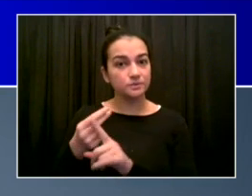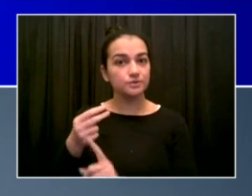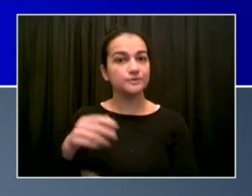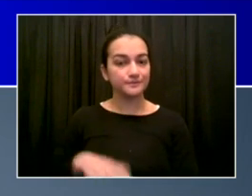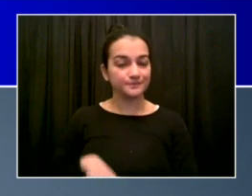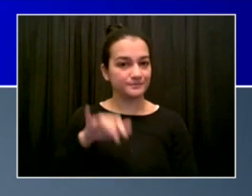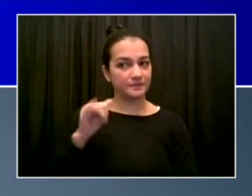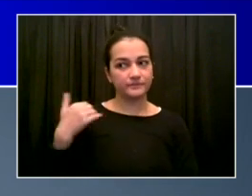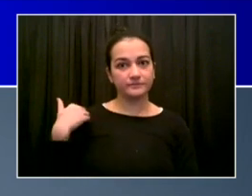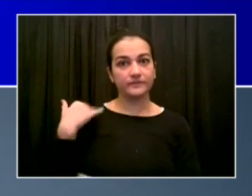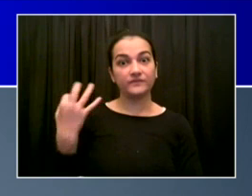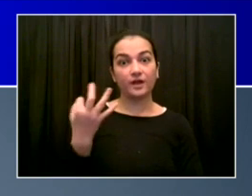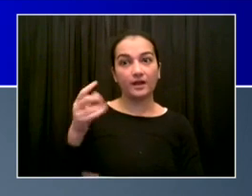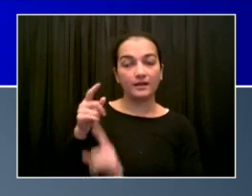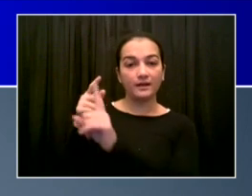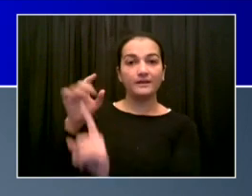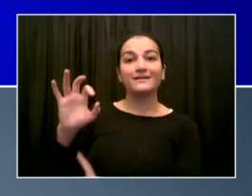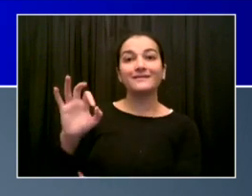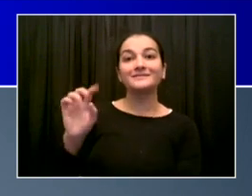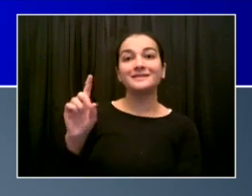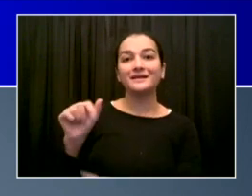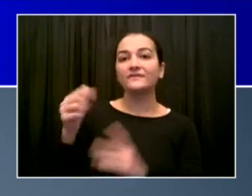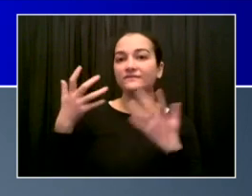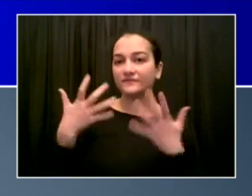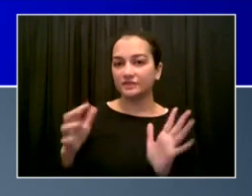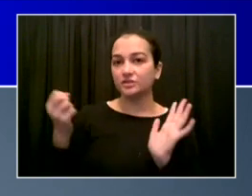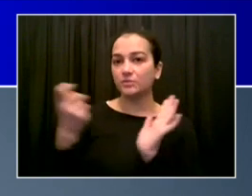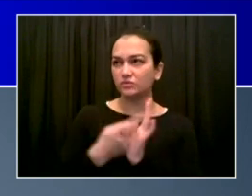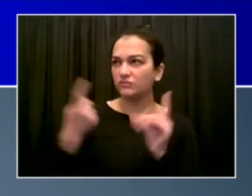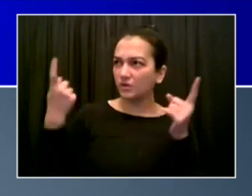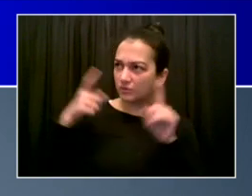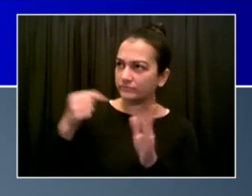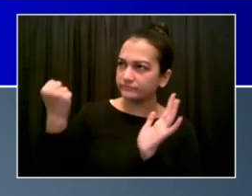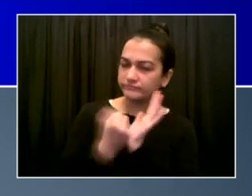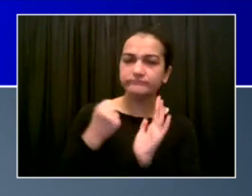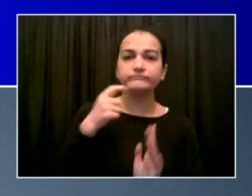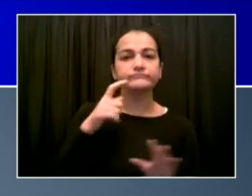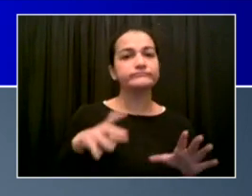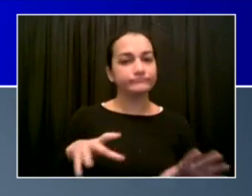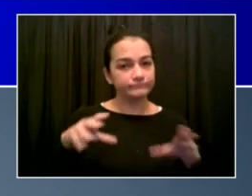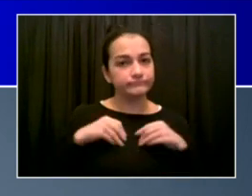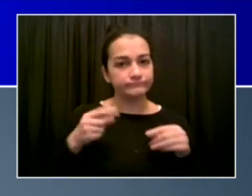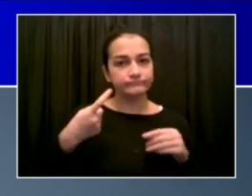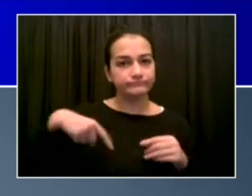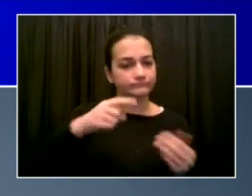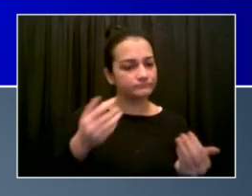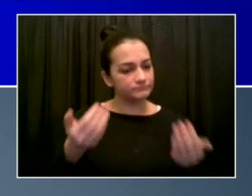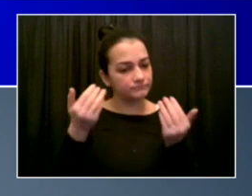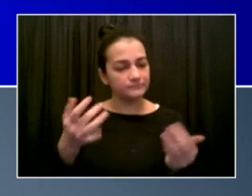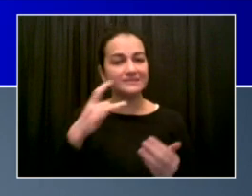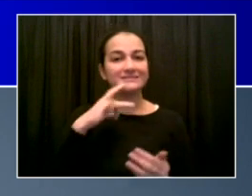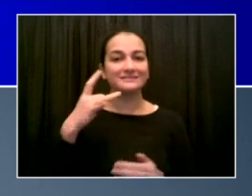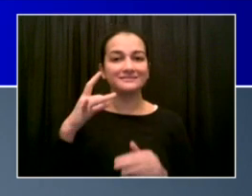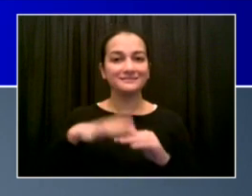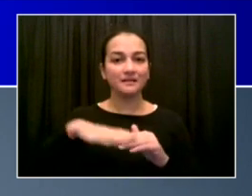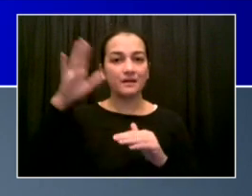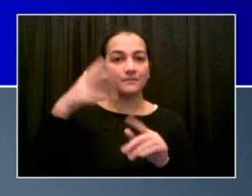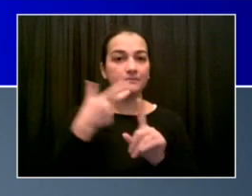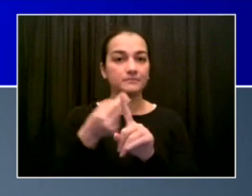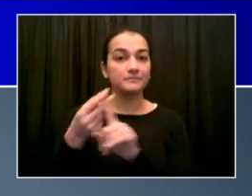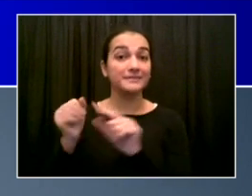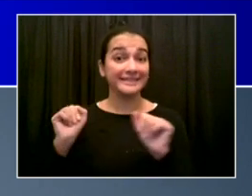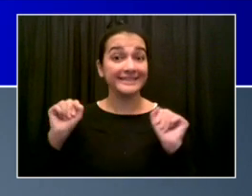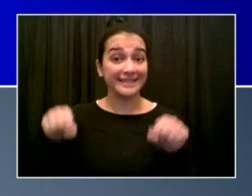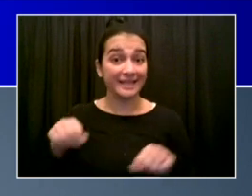boosters approved for everyone. Anyone 18 years old and older can get a Pfizer or